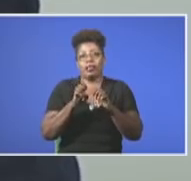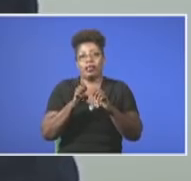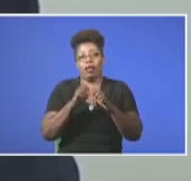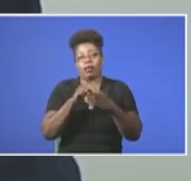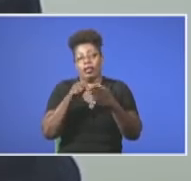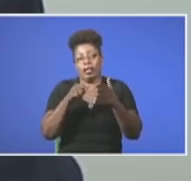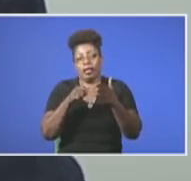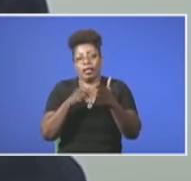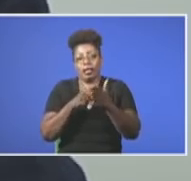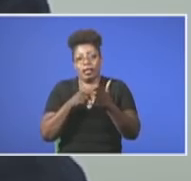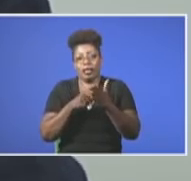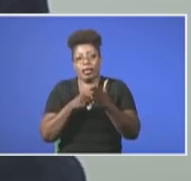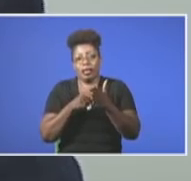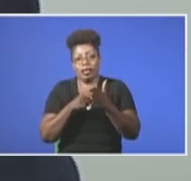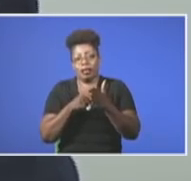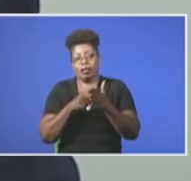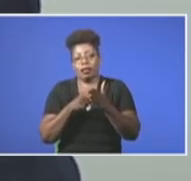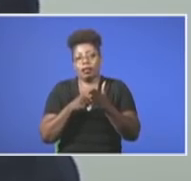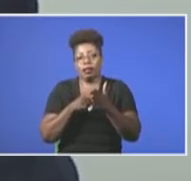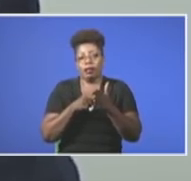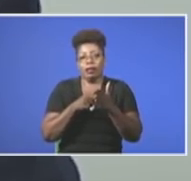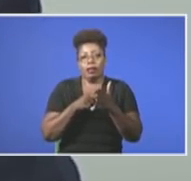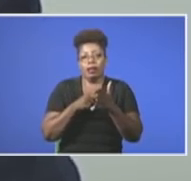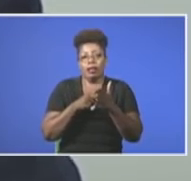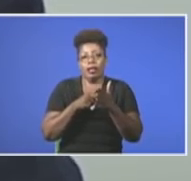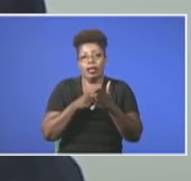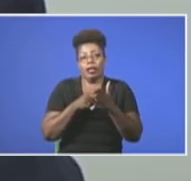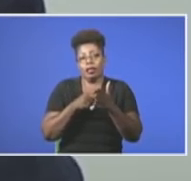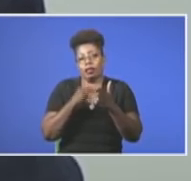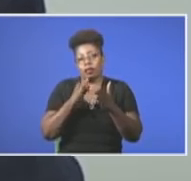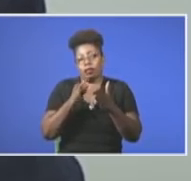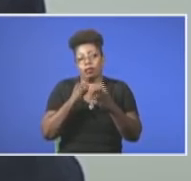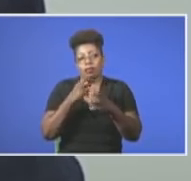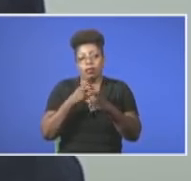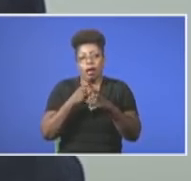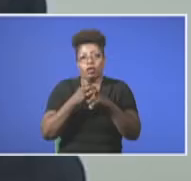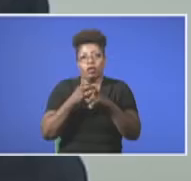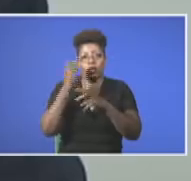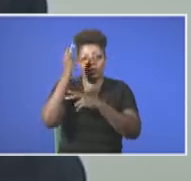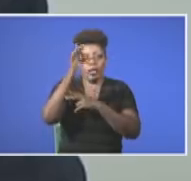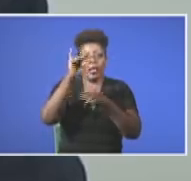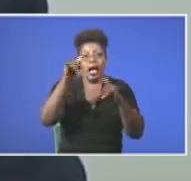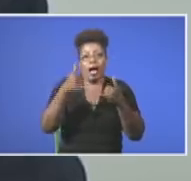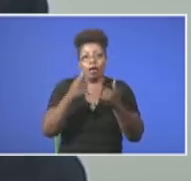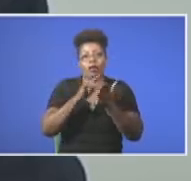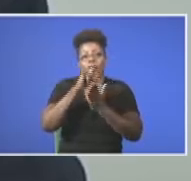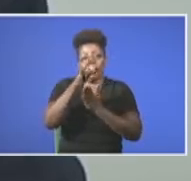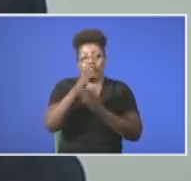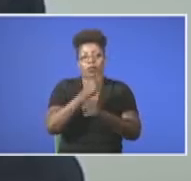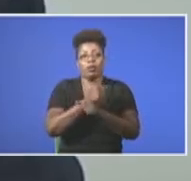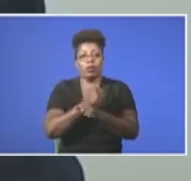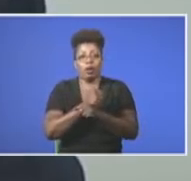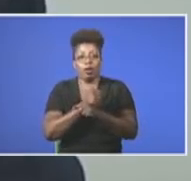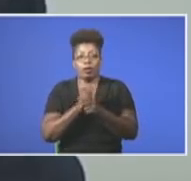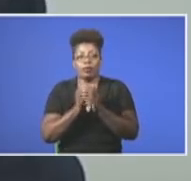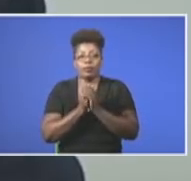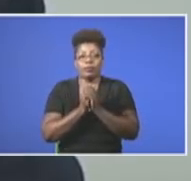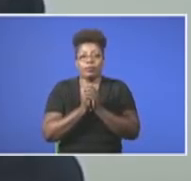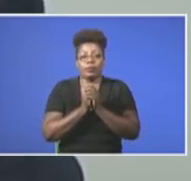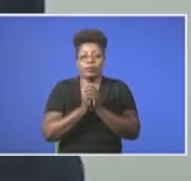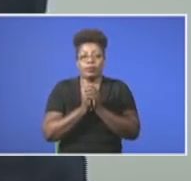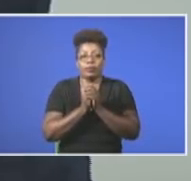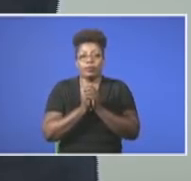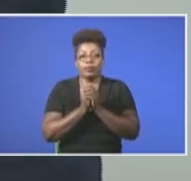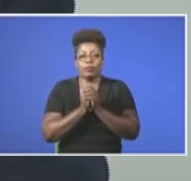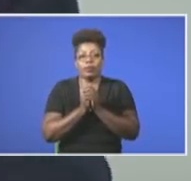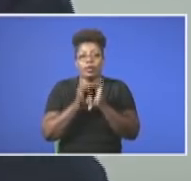to the operation, it becomes a bit difficult to predict just how the flights would operate. And